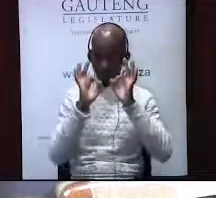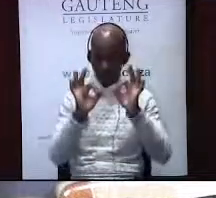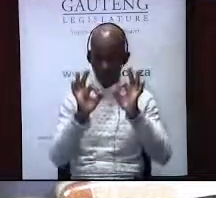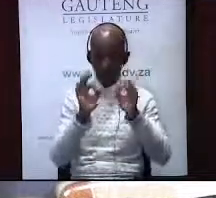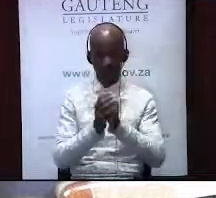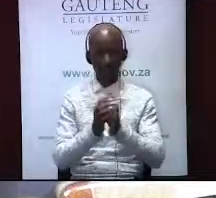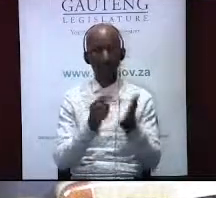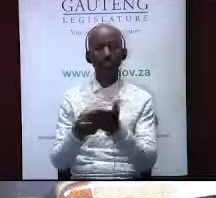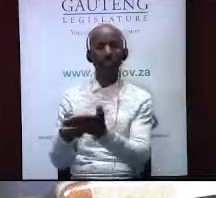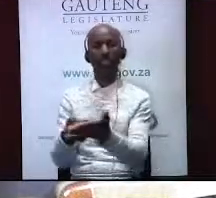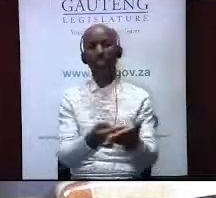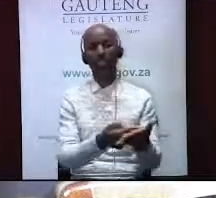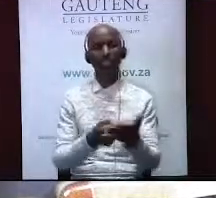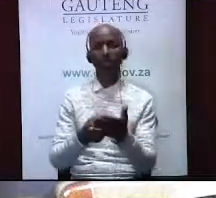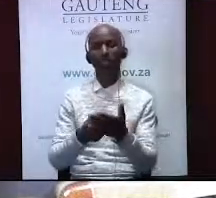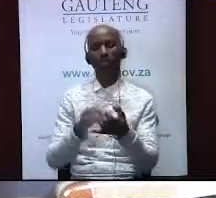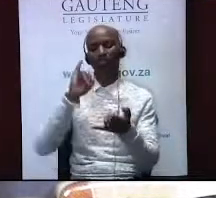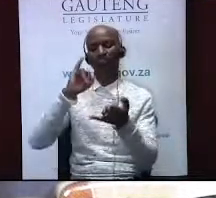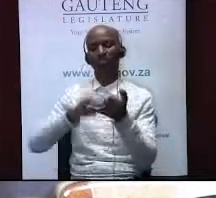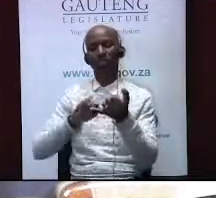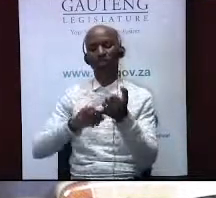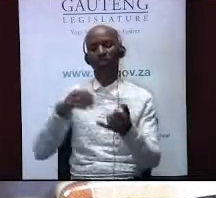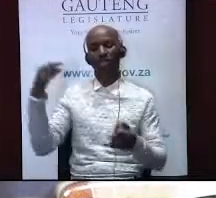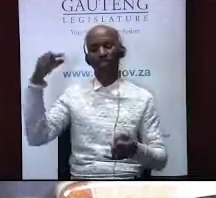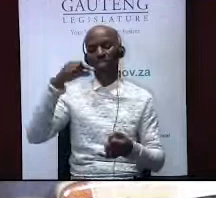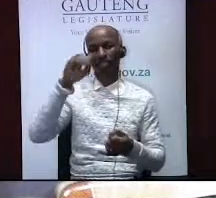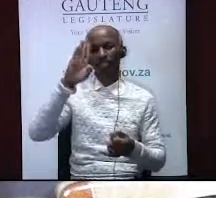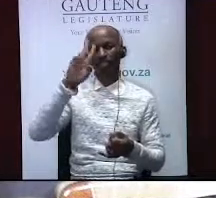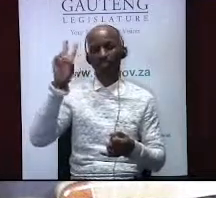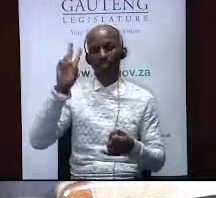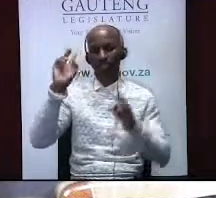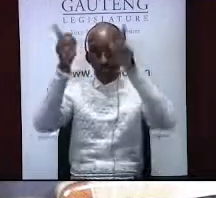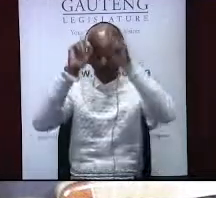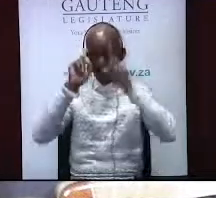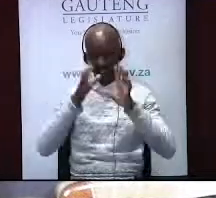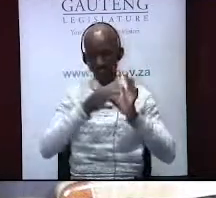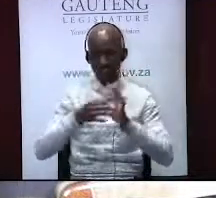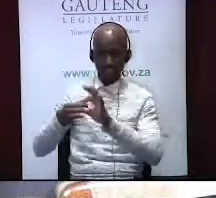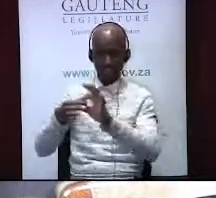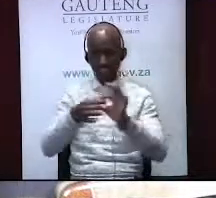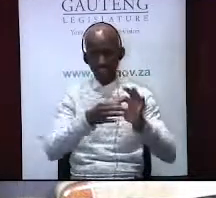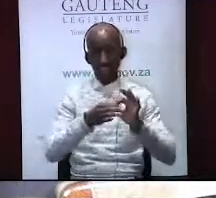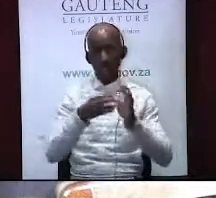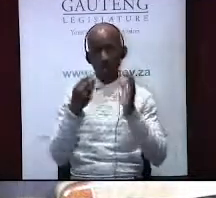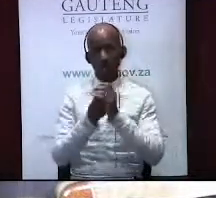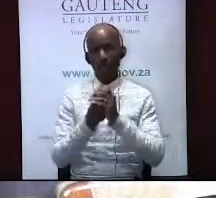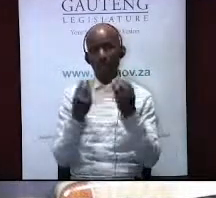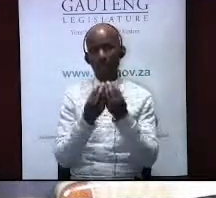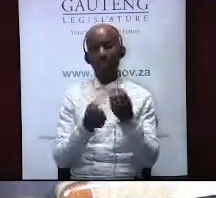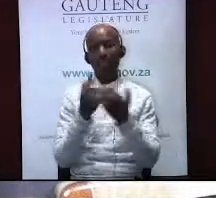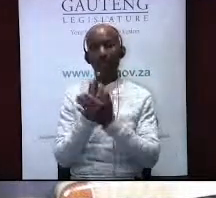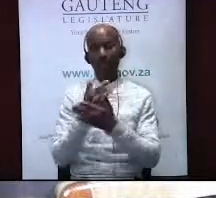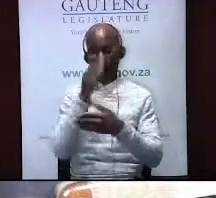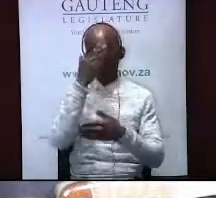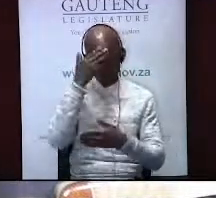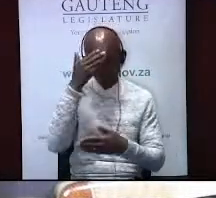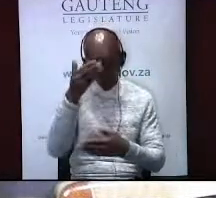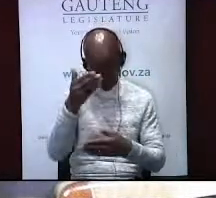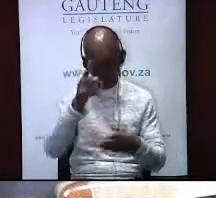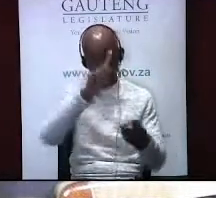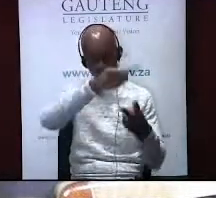a proper conversation on the subject of GBV, especially as relates to what has been put forward in the